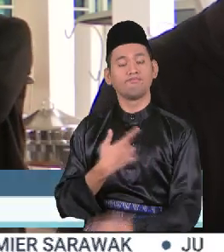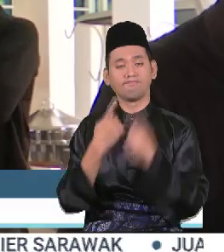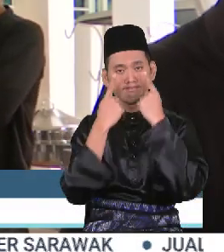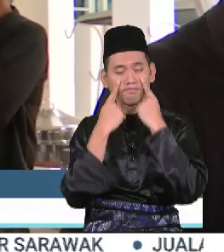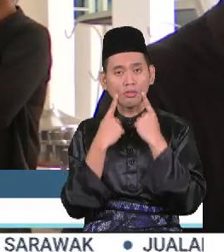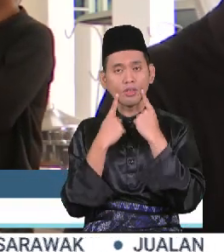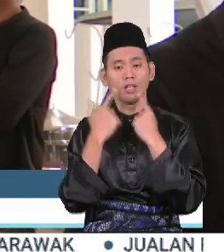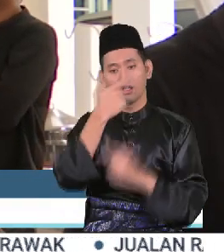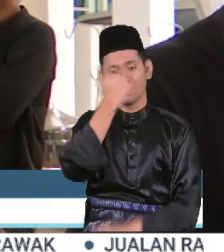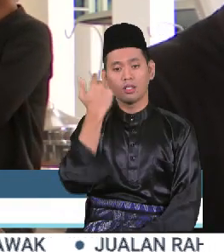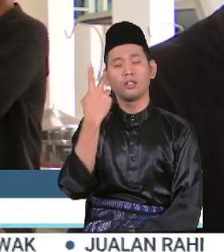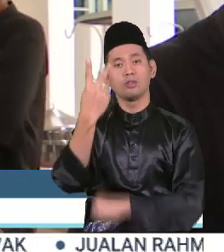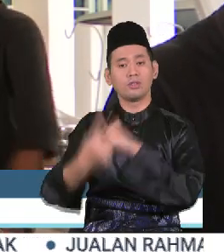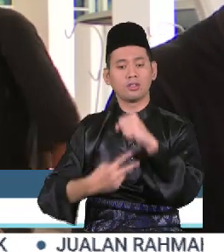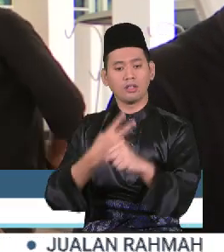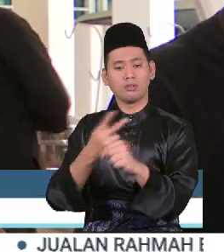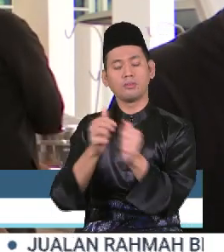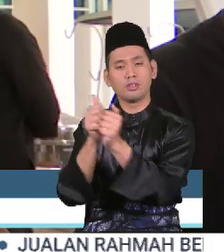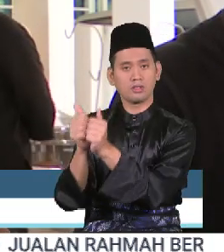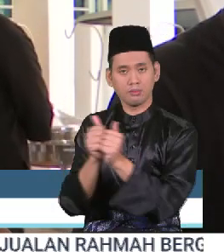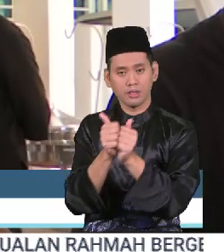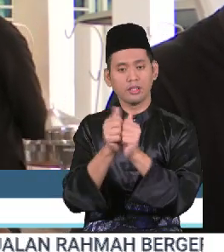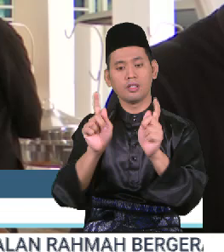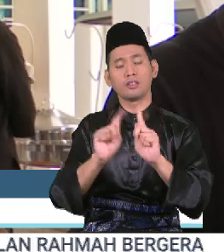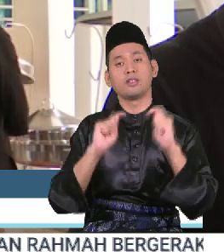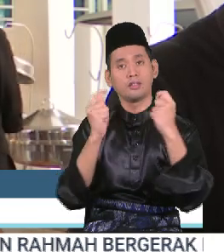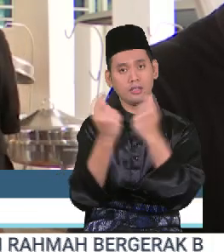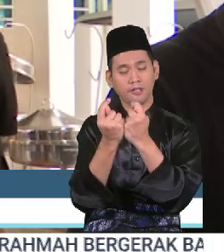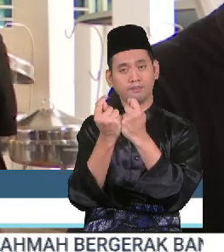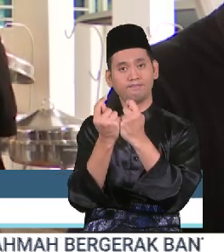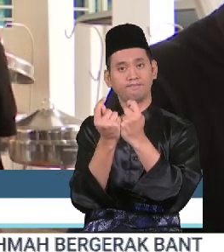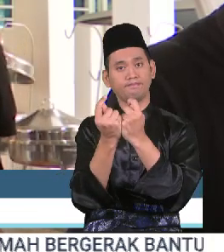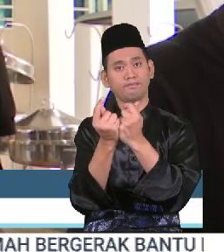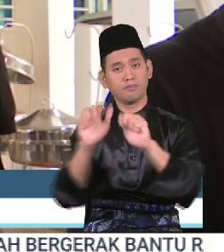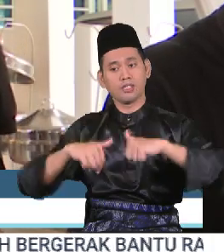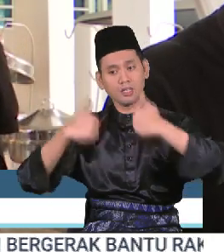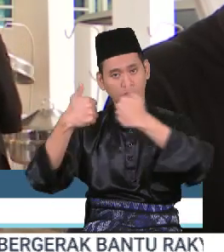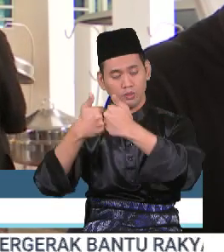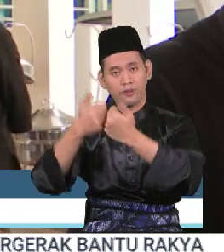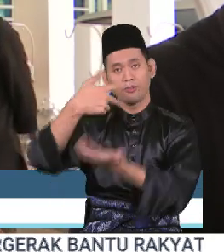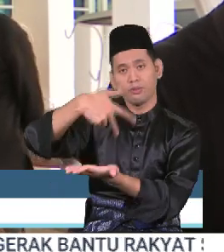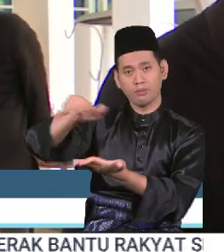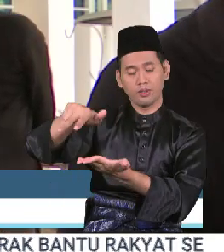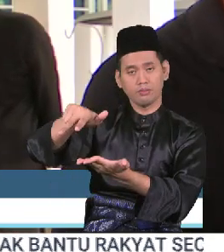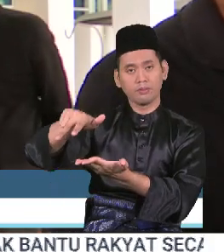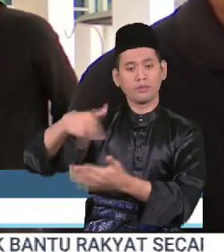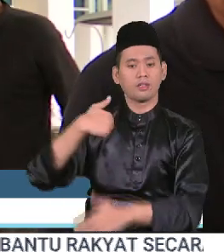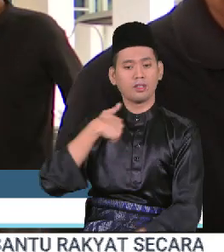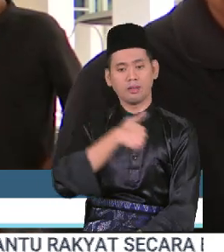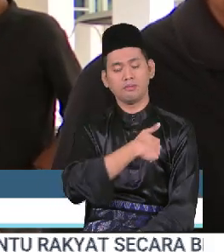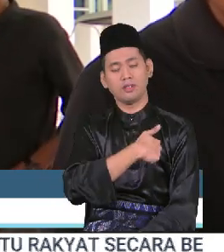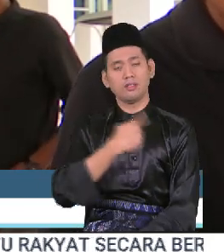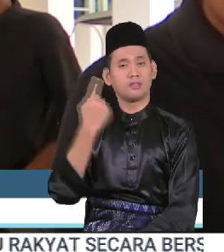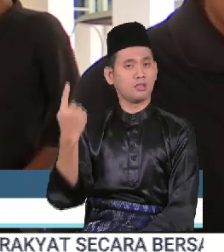club, and he played a big role at the club dengan pemain, dengan management, dengan staff. So we always had a